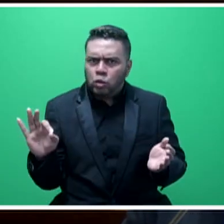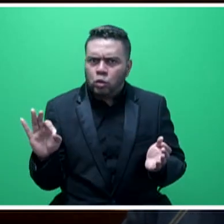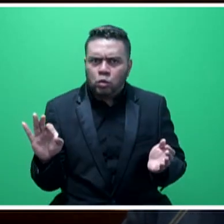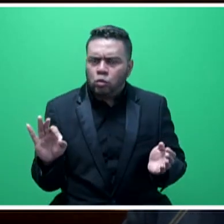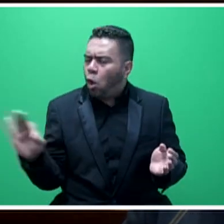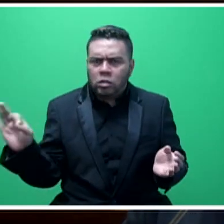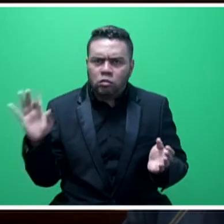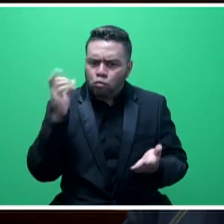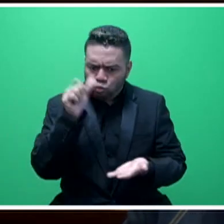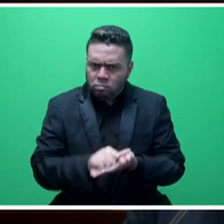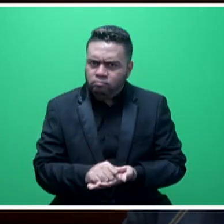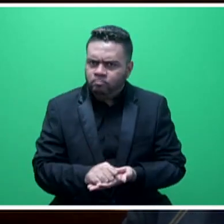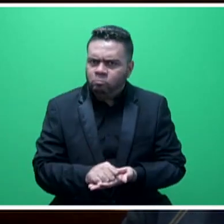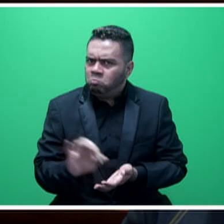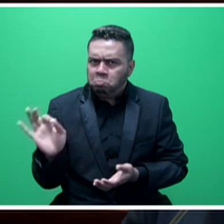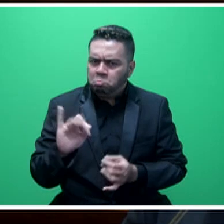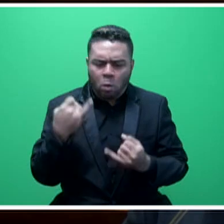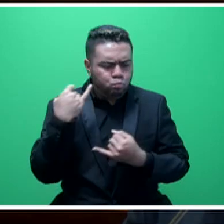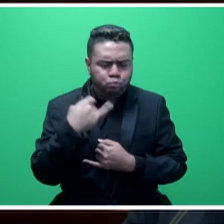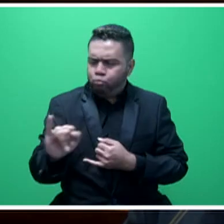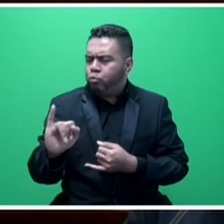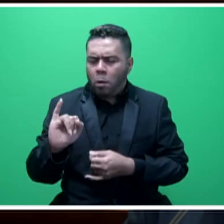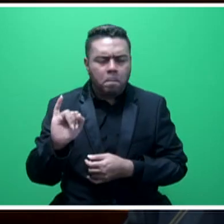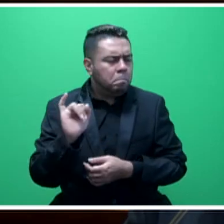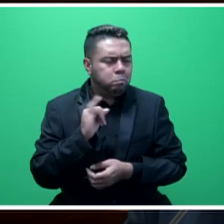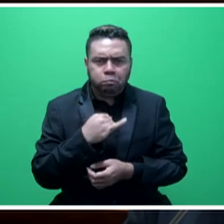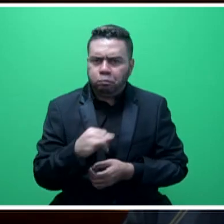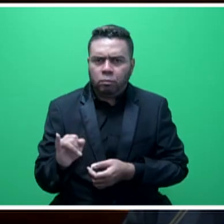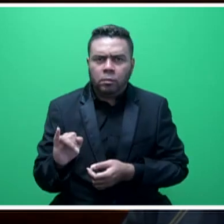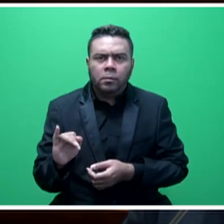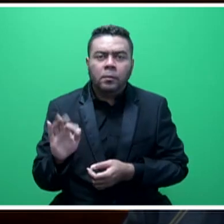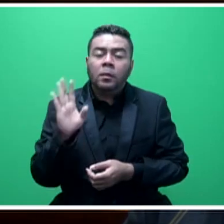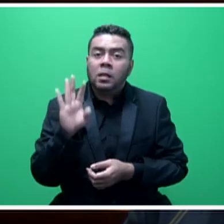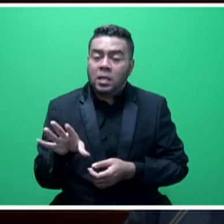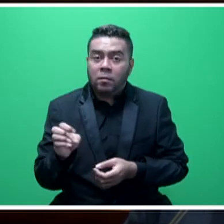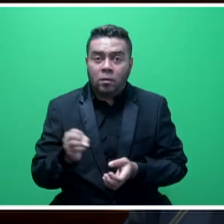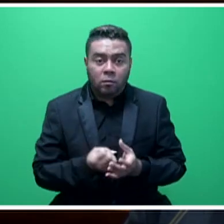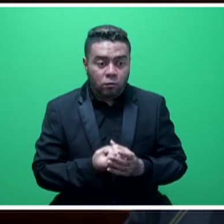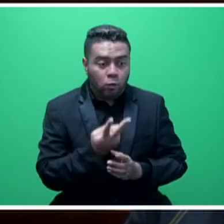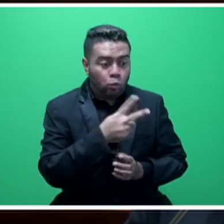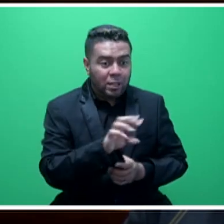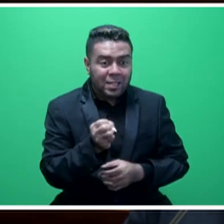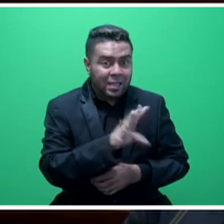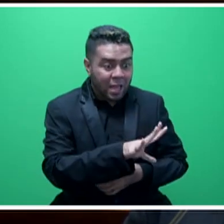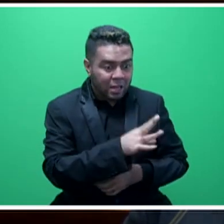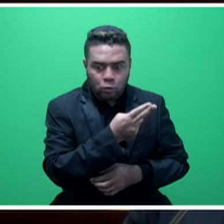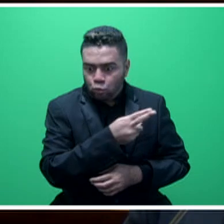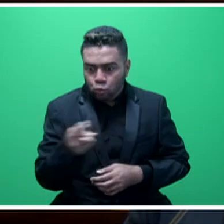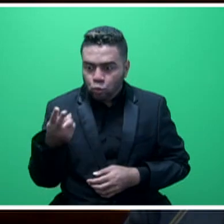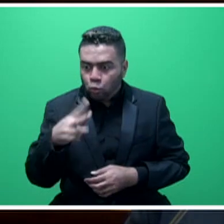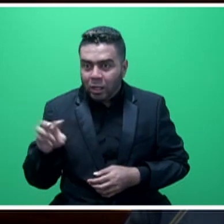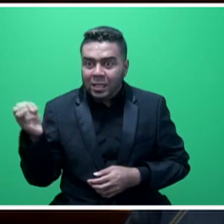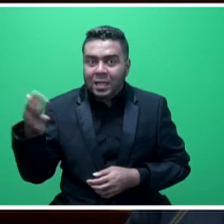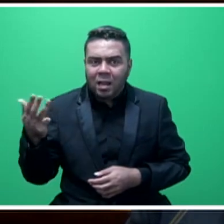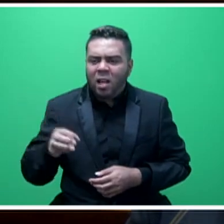utterly incorrect. The average economic growth for the period of 2010 to 2019 was